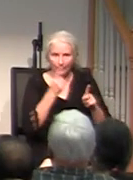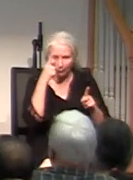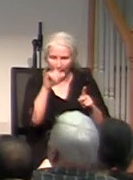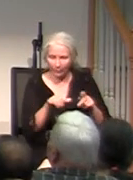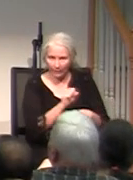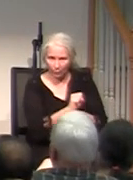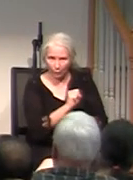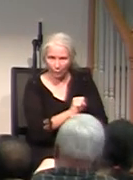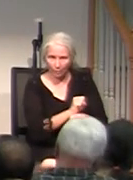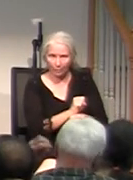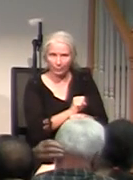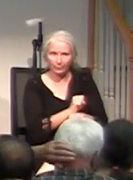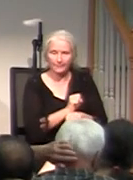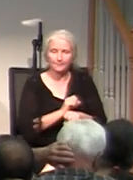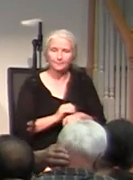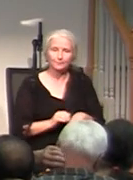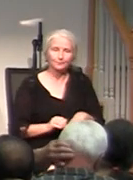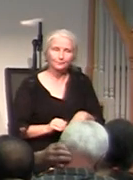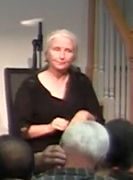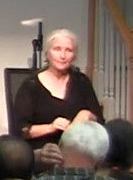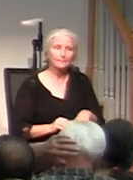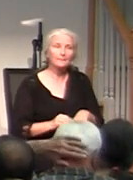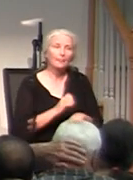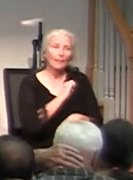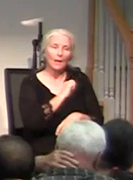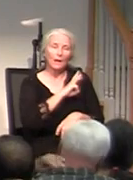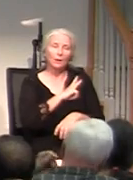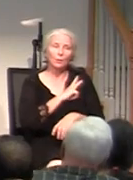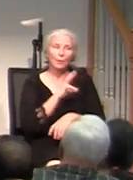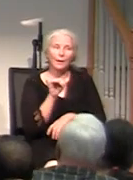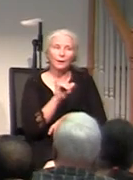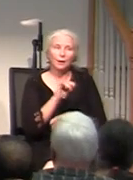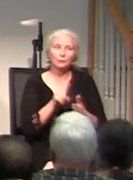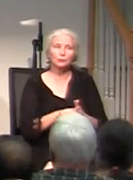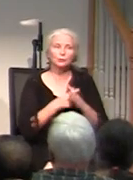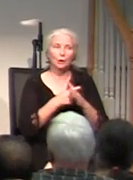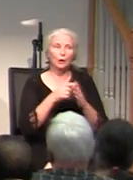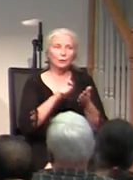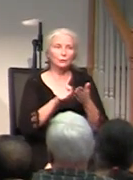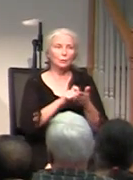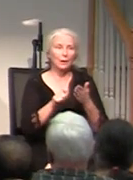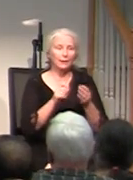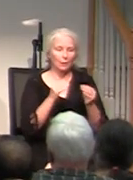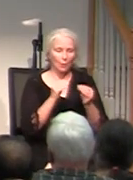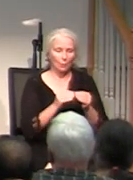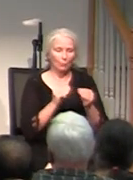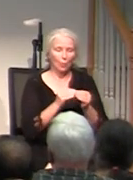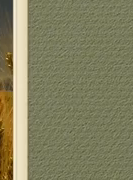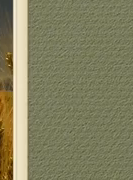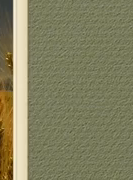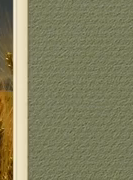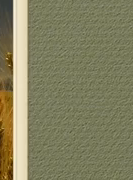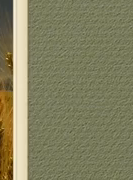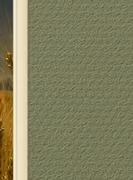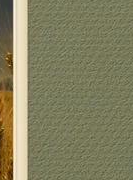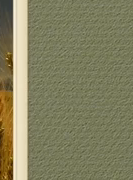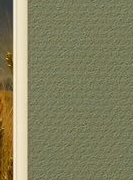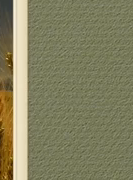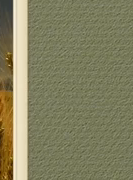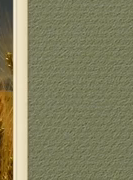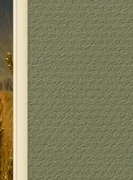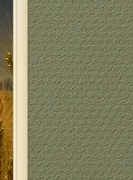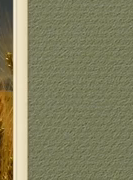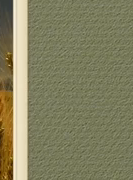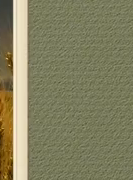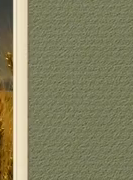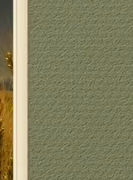bring another element into the work. Ellen White also began to write more earnestly from about 1882 on, encouraged the church to get ready for the